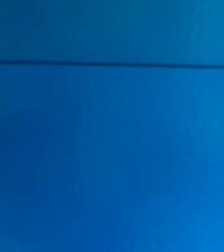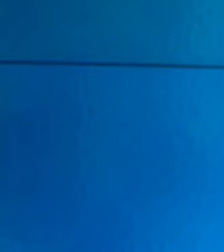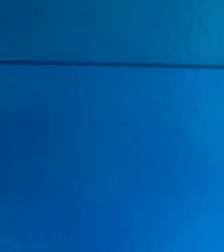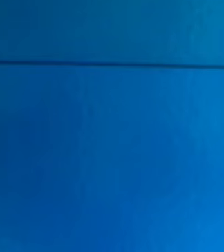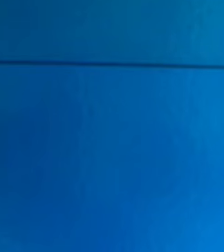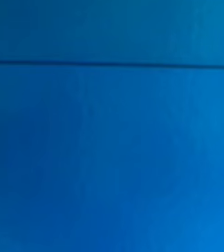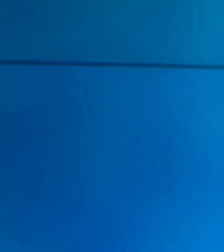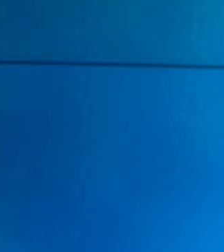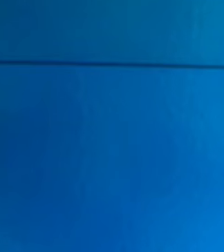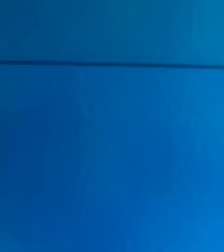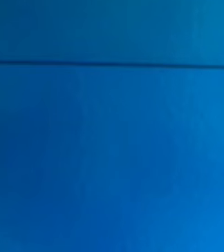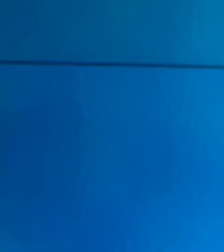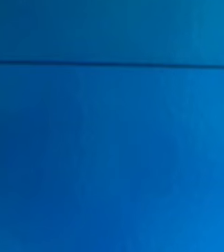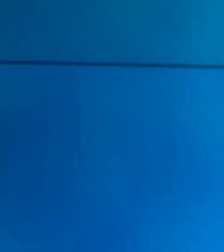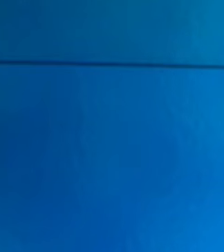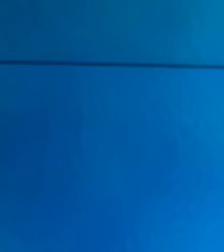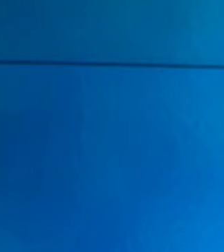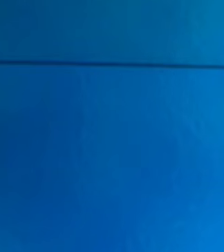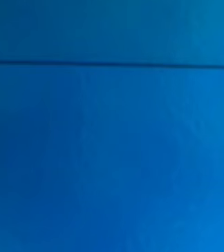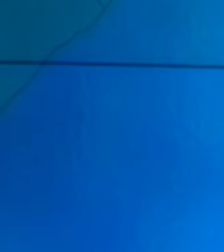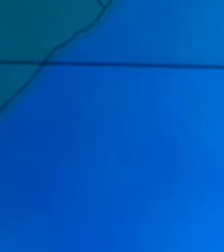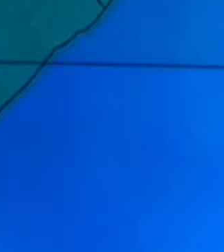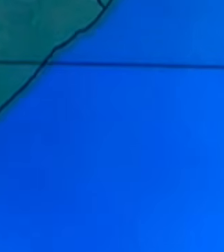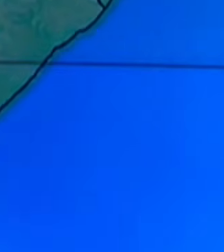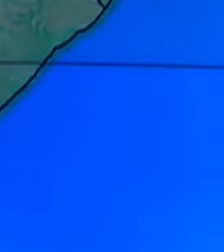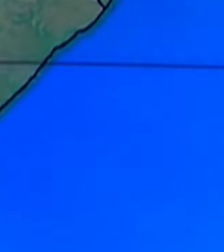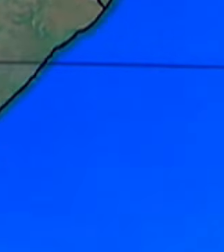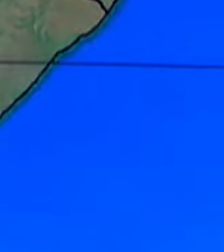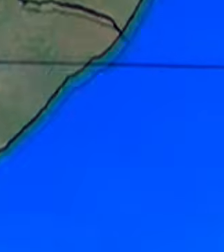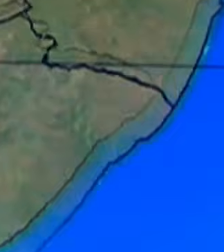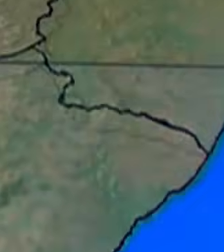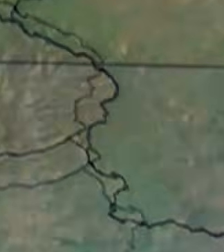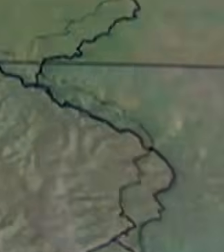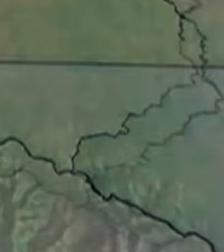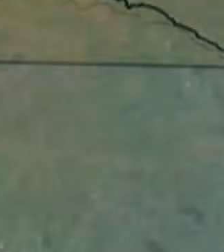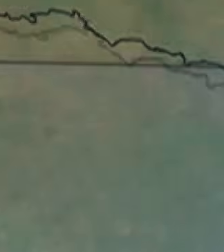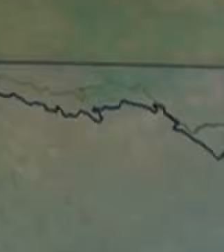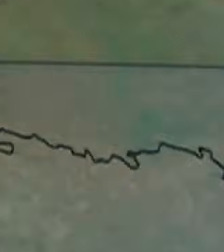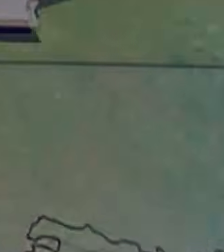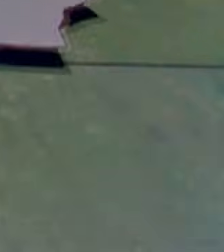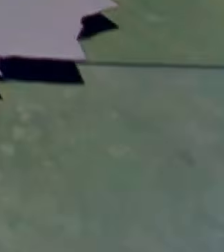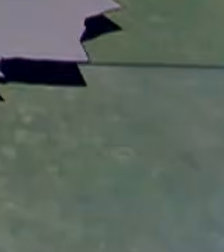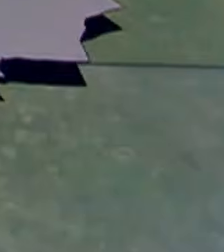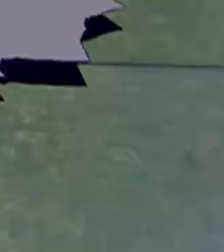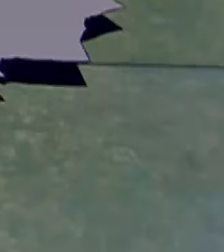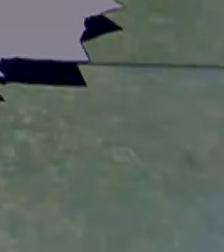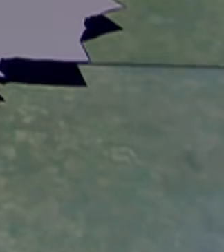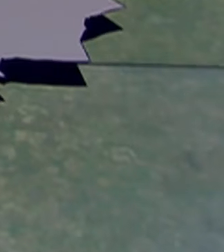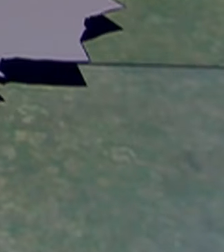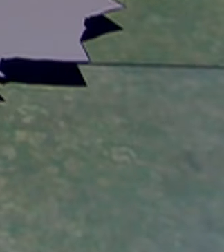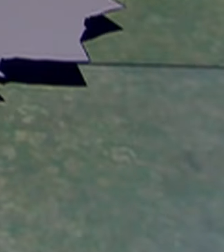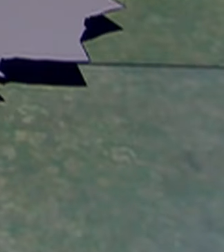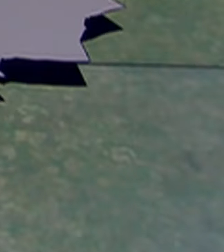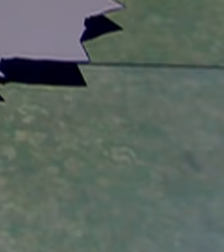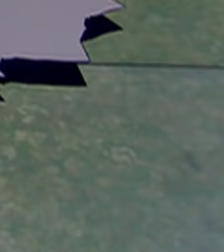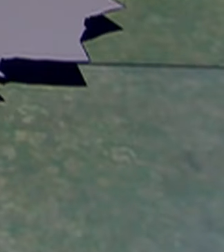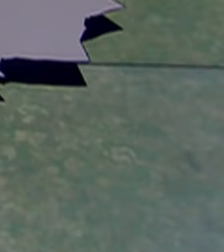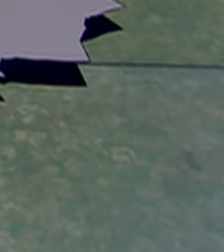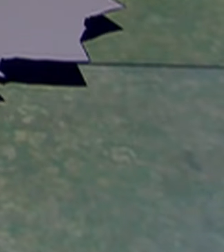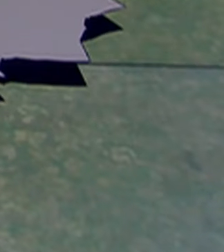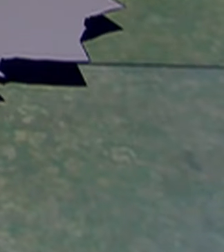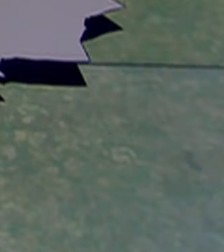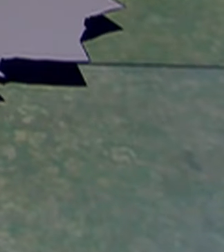rested pelo hona ka hare ho Bloemfontein le boholo ba Freestata ha re shebile hona karolo tse kgethileng teng shebile ka boele hole ha pula tse boletse ha re shebile hona bosimba